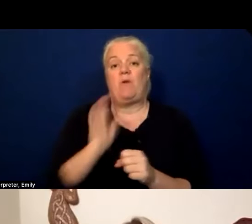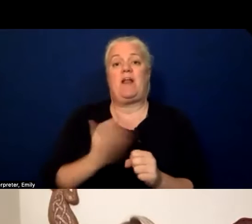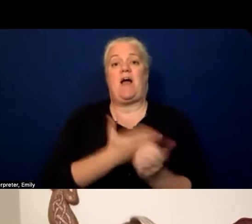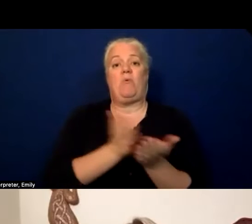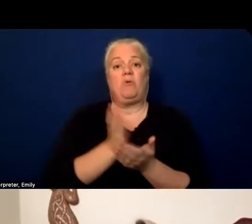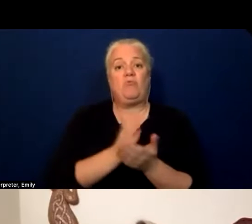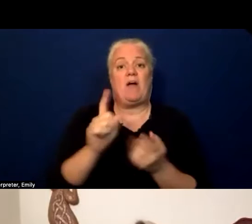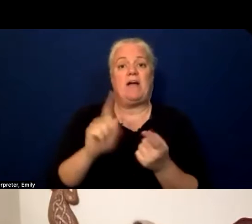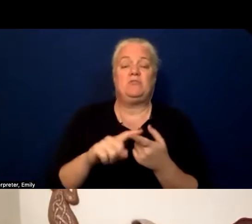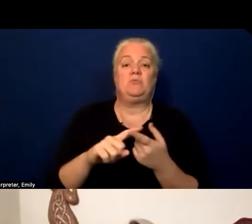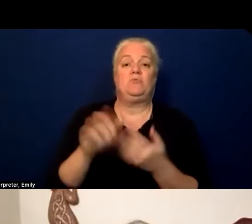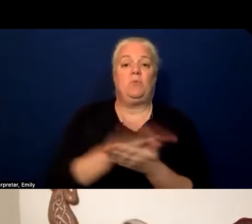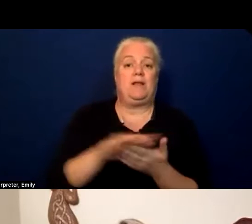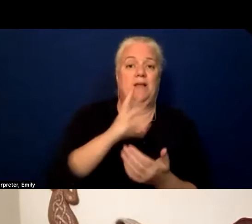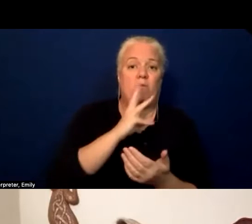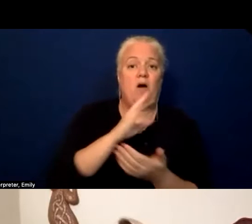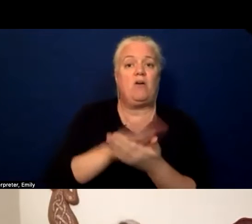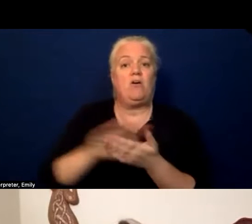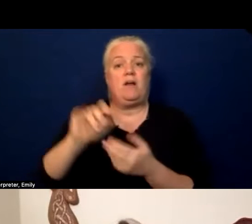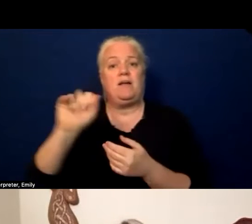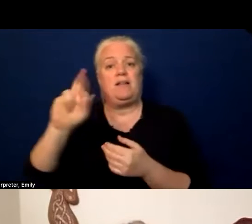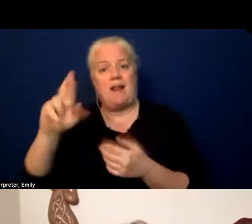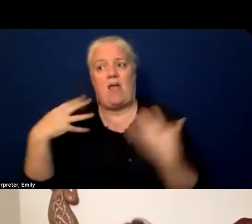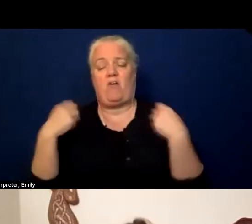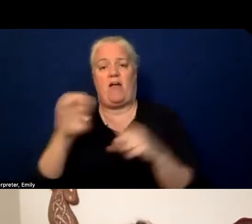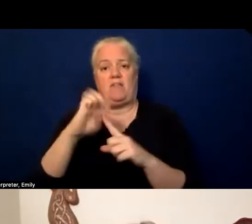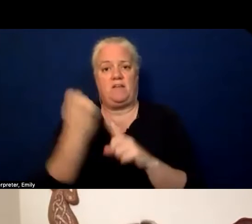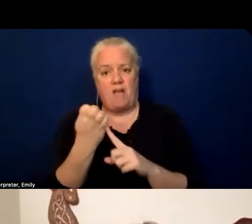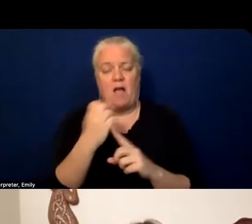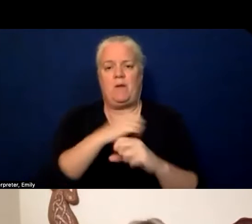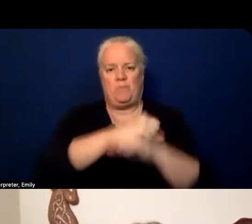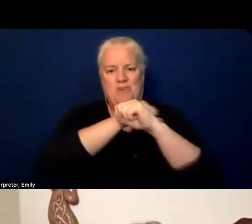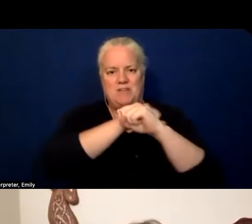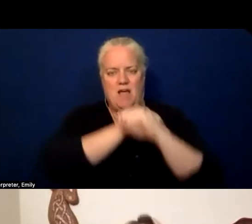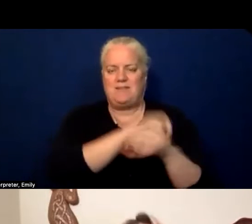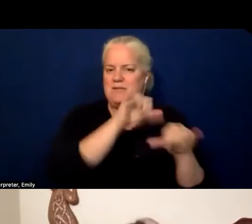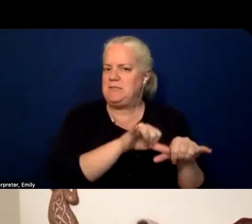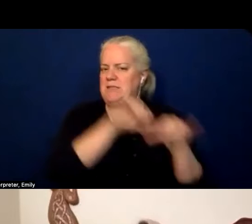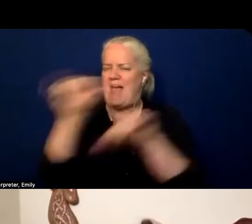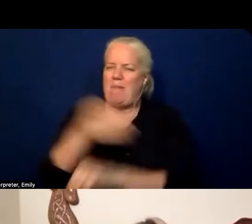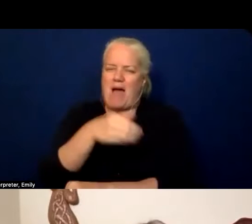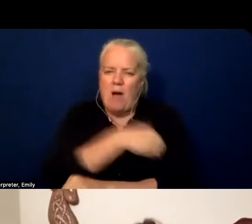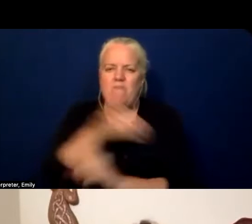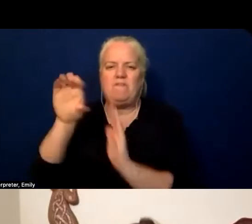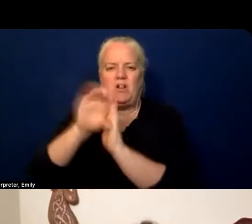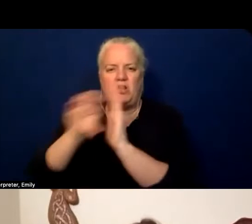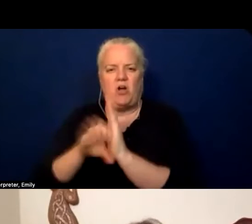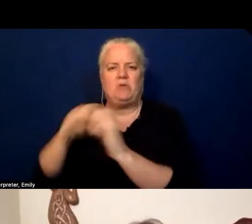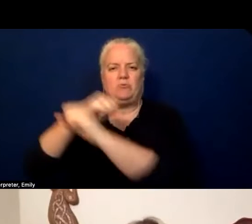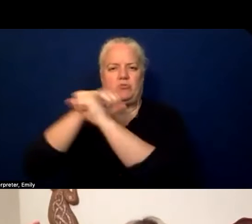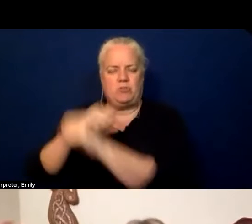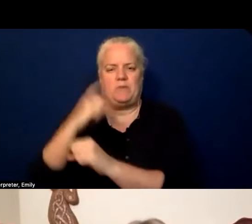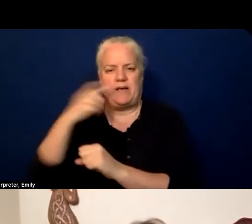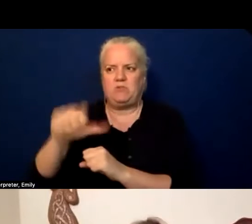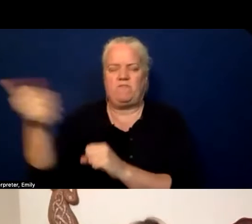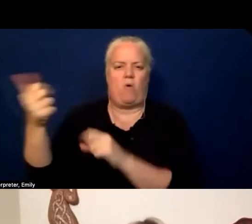healthful environment are protected in the same most powerful constitutional way we do protect the other human,